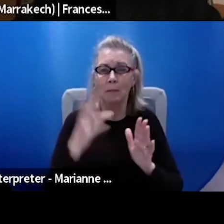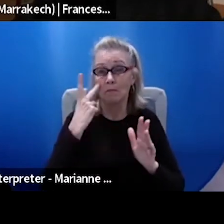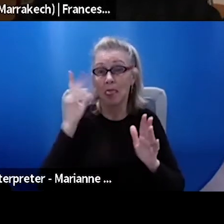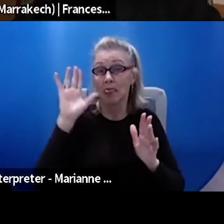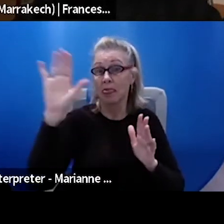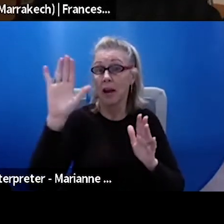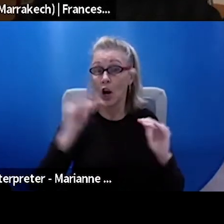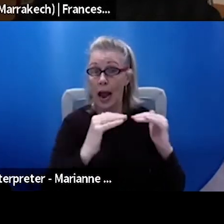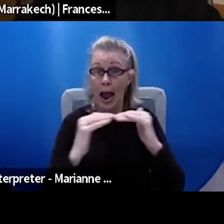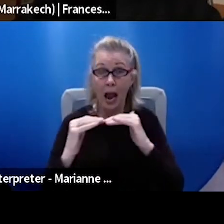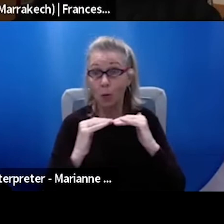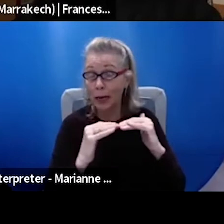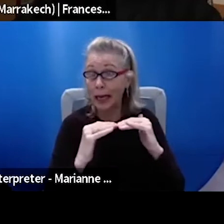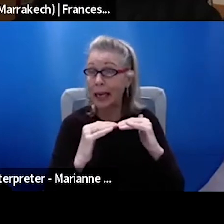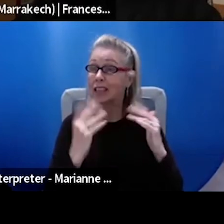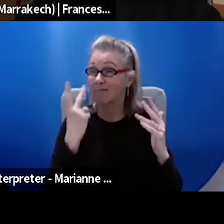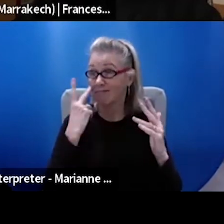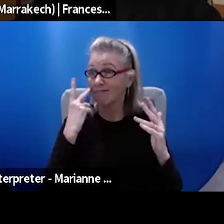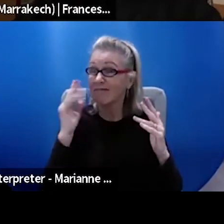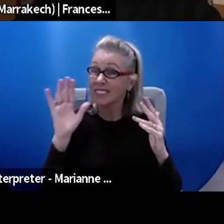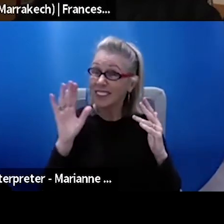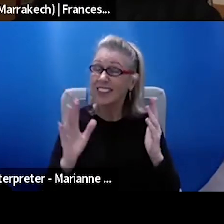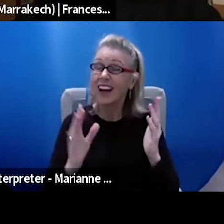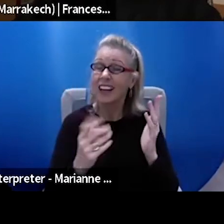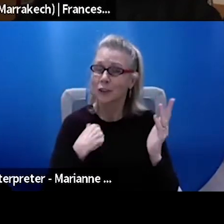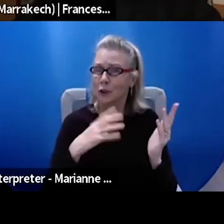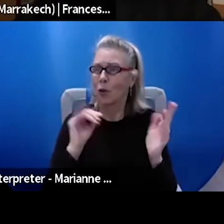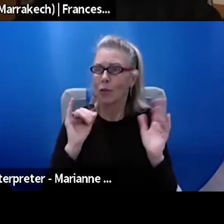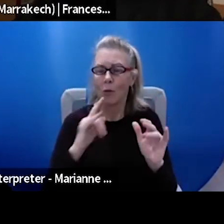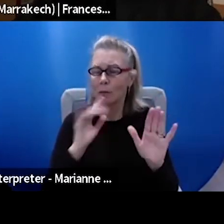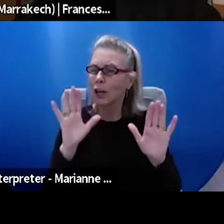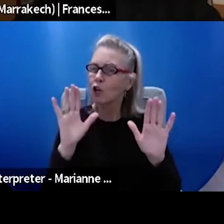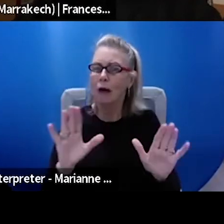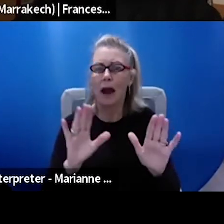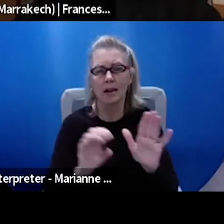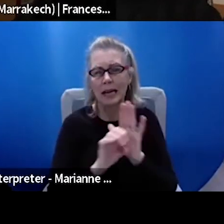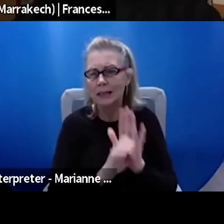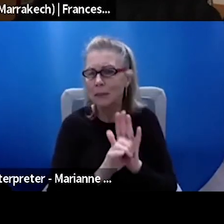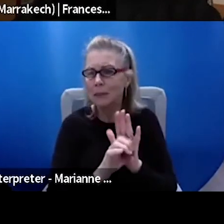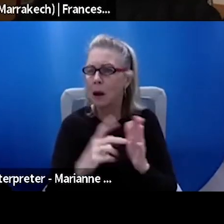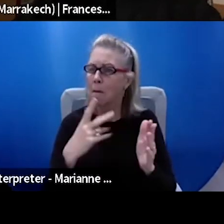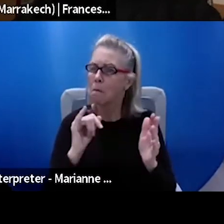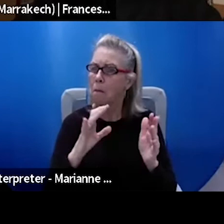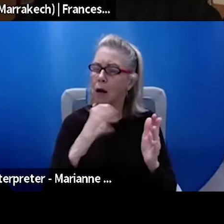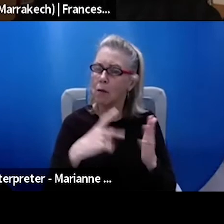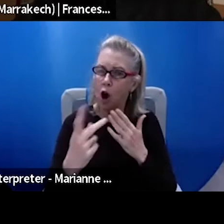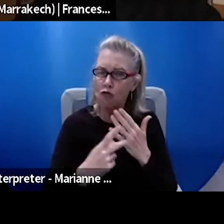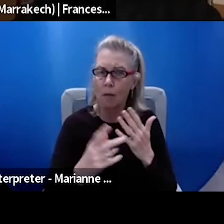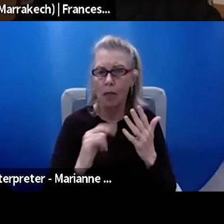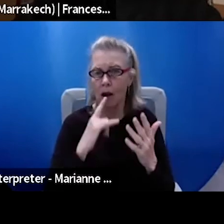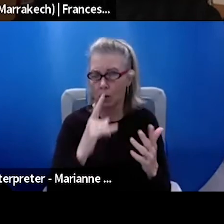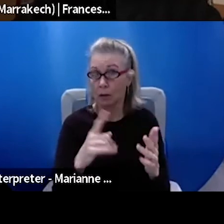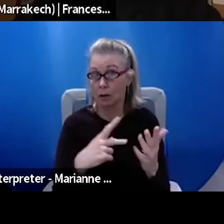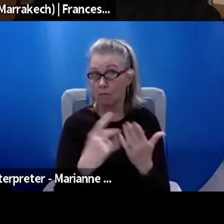in which Atansik would be the site for a project, both an exhibition and a public program that would be a capstone project